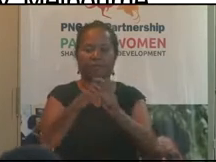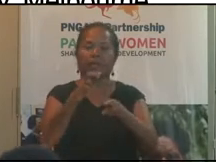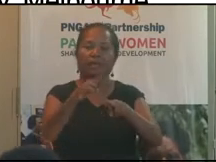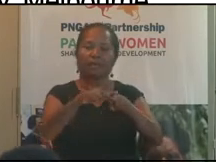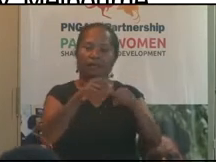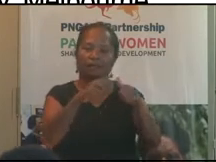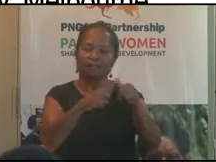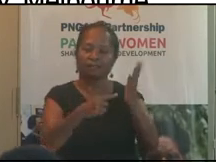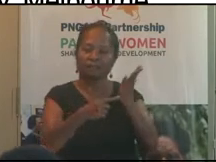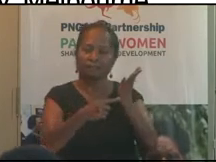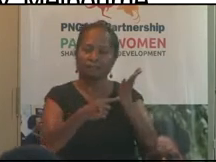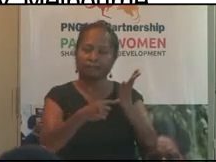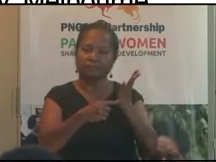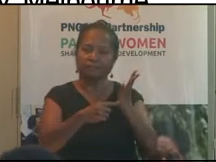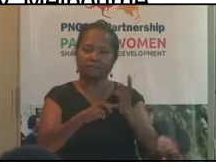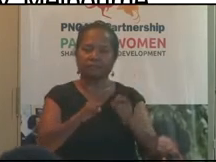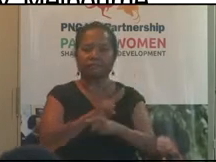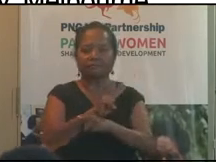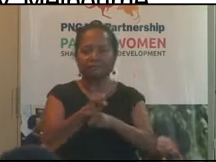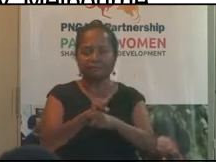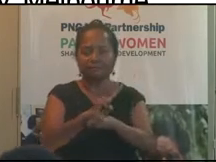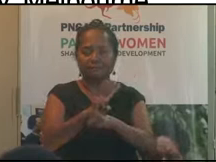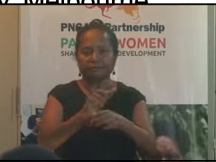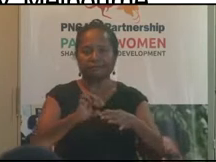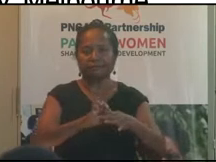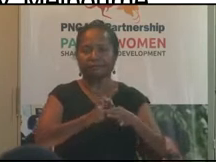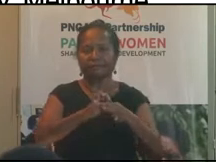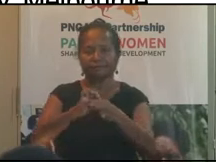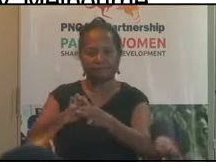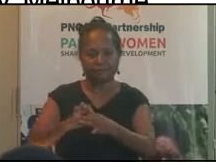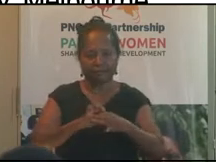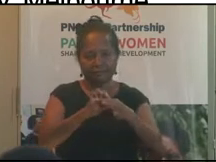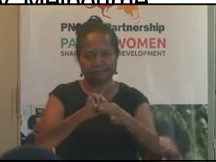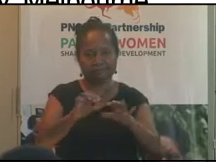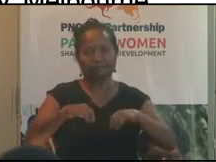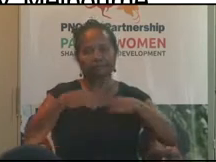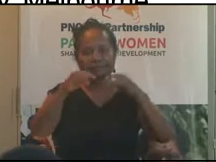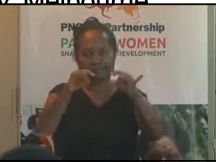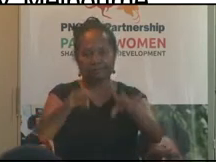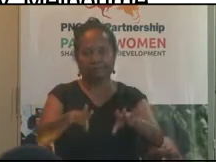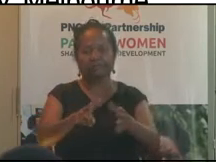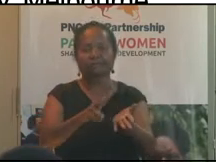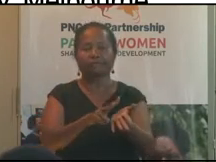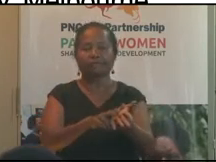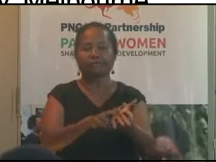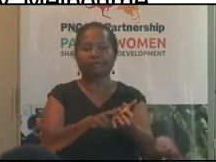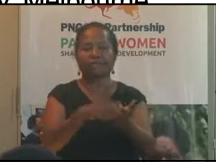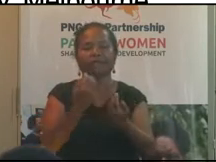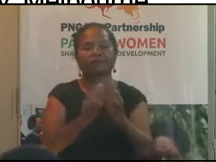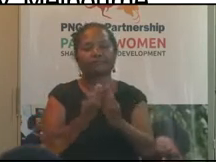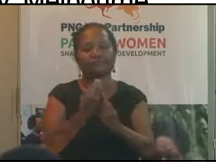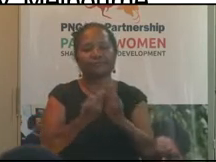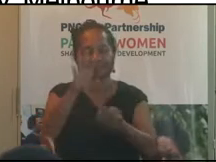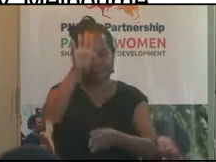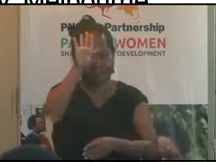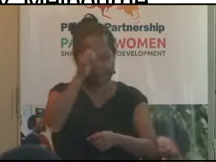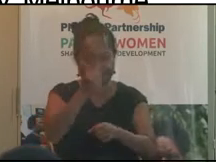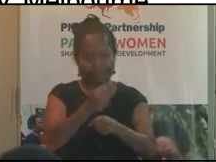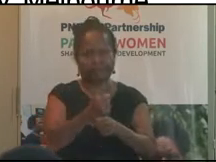Power Mary Film Project, a partnership between Victoria University, Melbourne, and the University of Goroka in Papua New